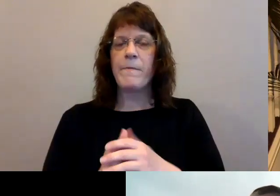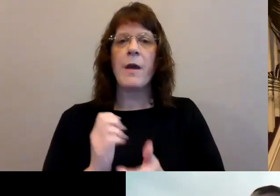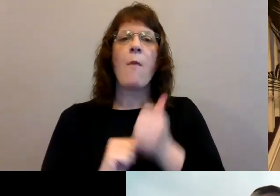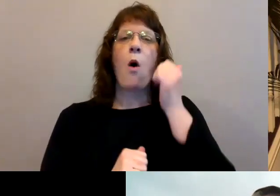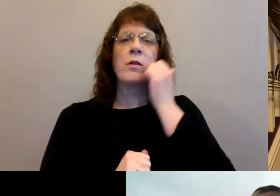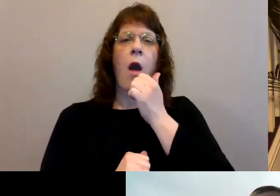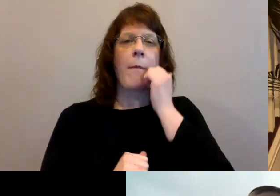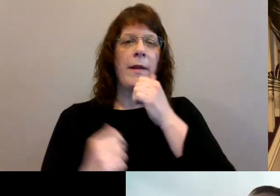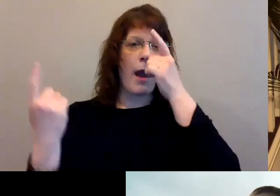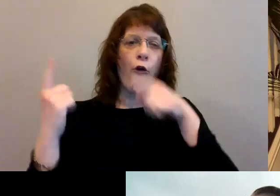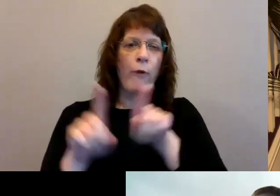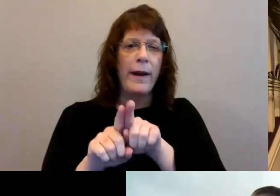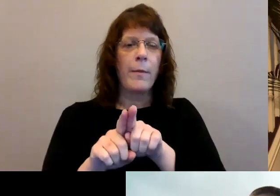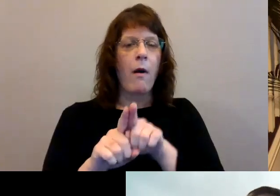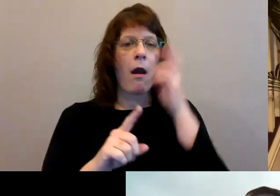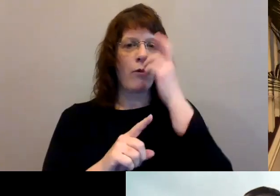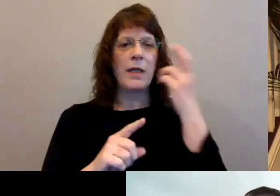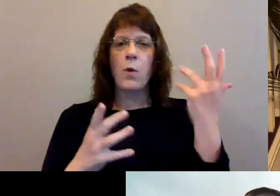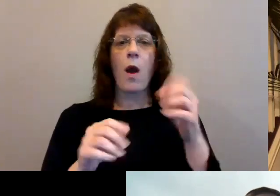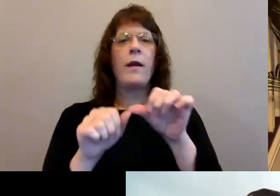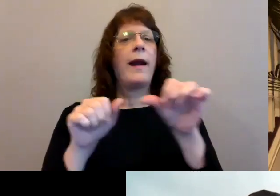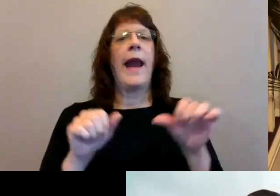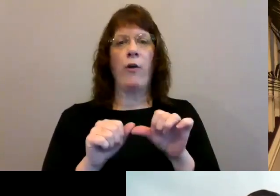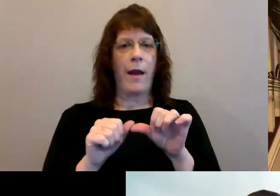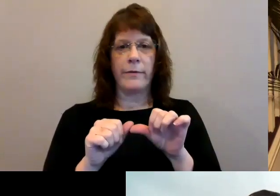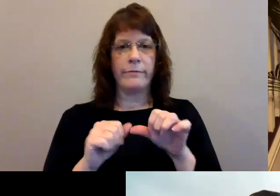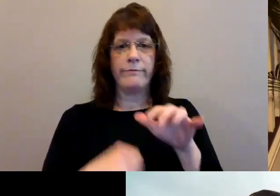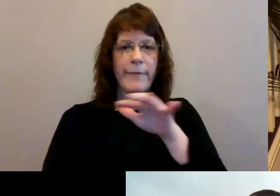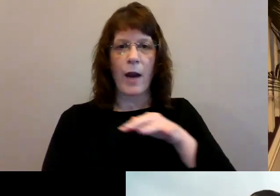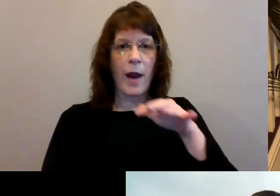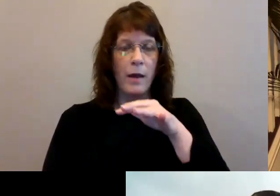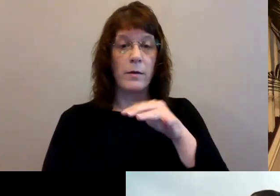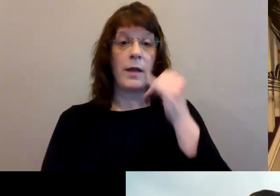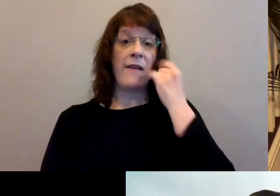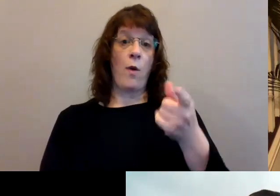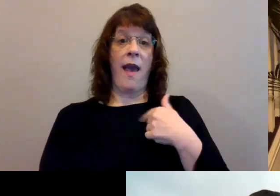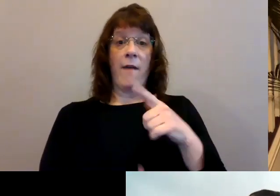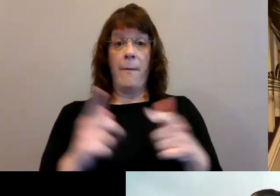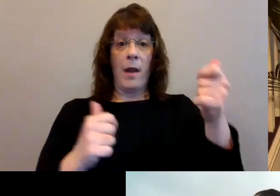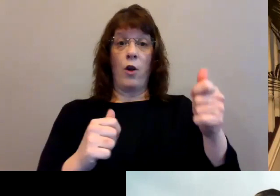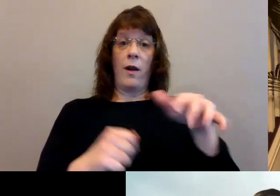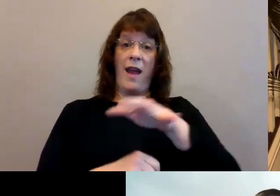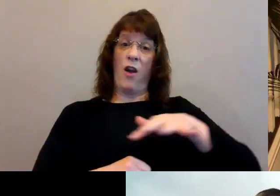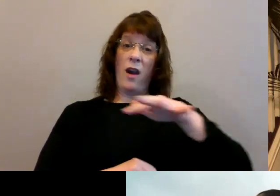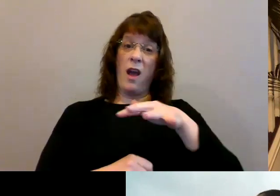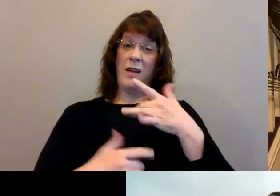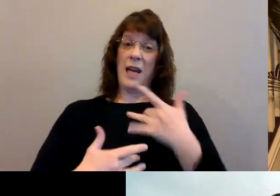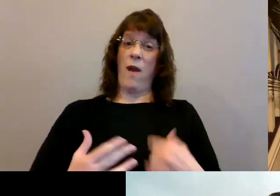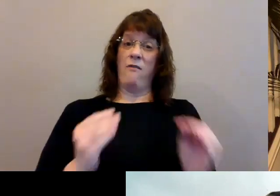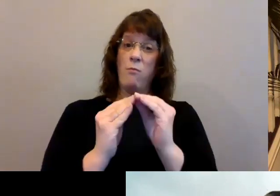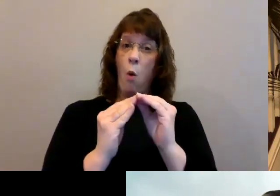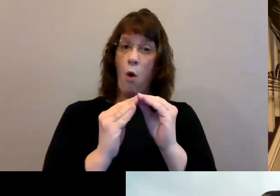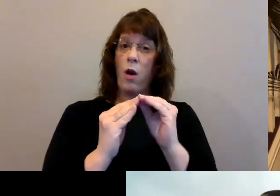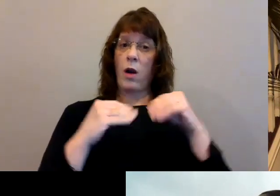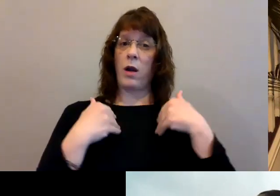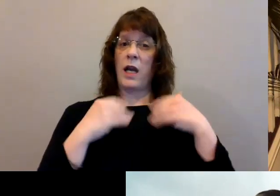upon factor is simply area. So if you have a bigger area, you're more likely to have more species